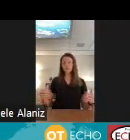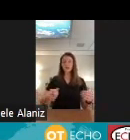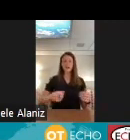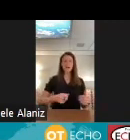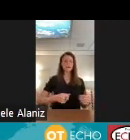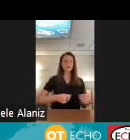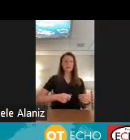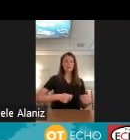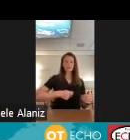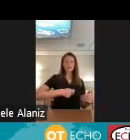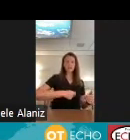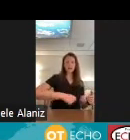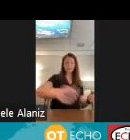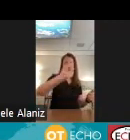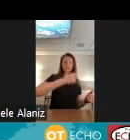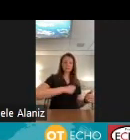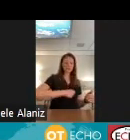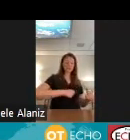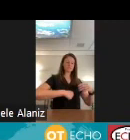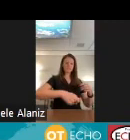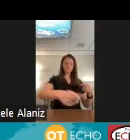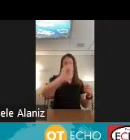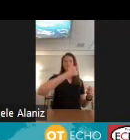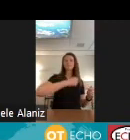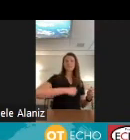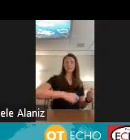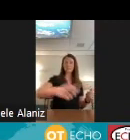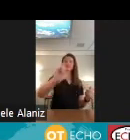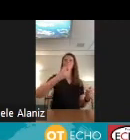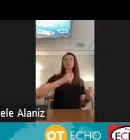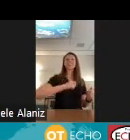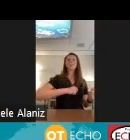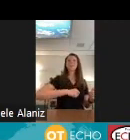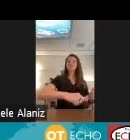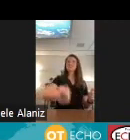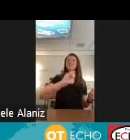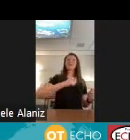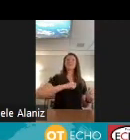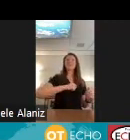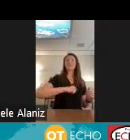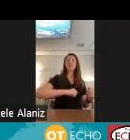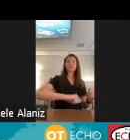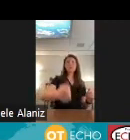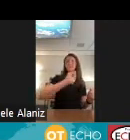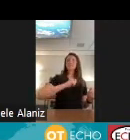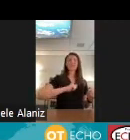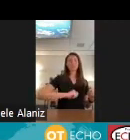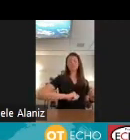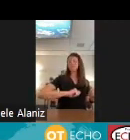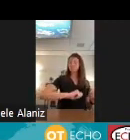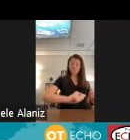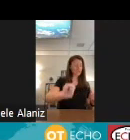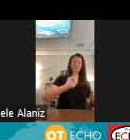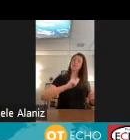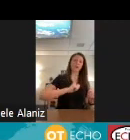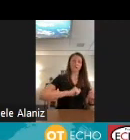example, maybe you're having them, you're sending balls to them and having them hit the balls, but you tell them, I want you only to hit the yellow balls.